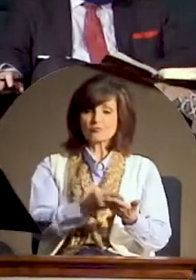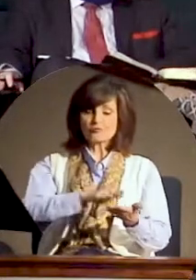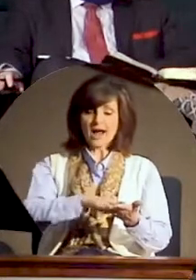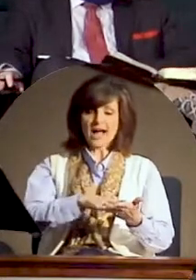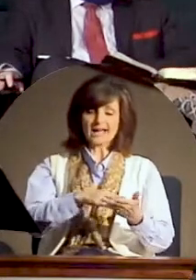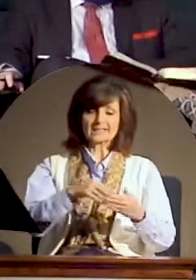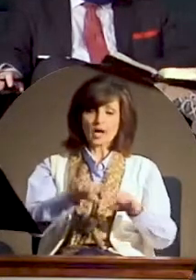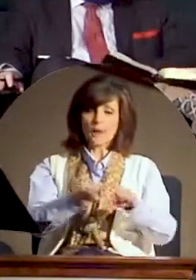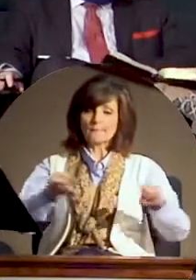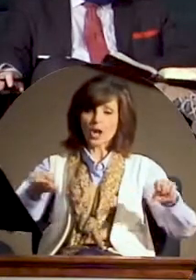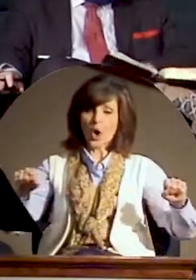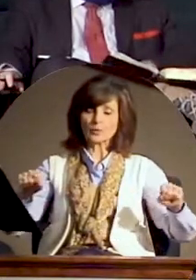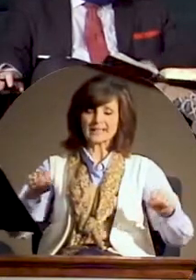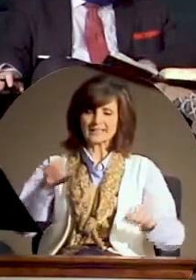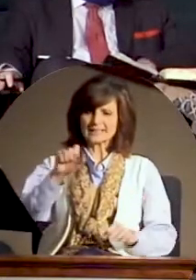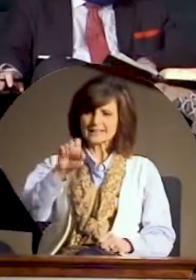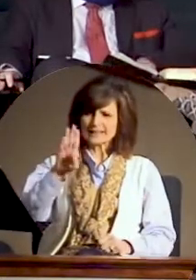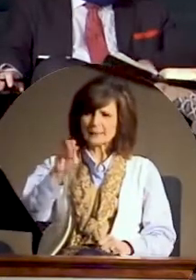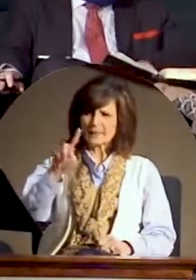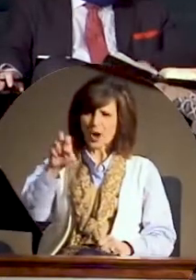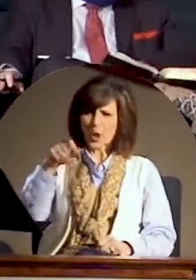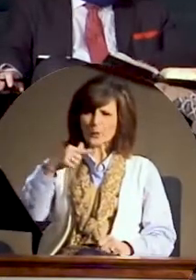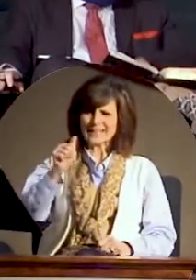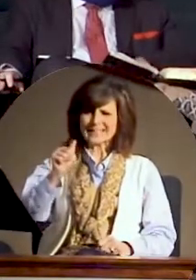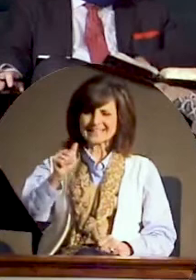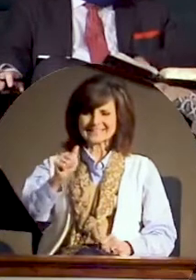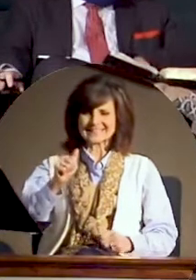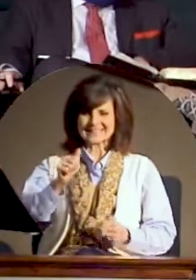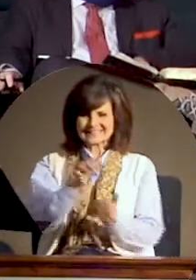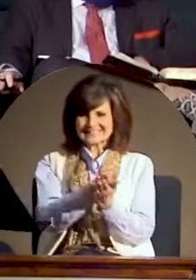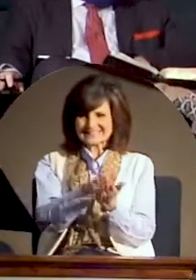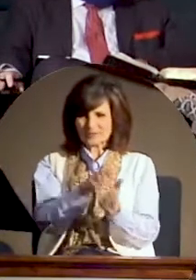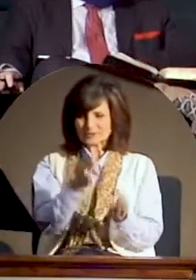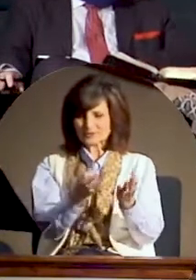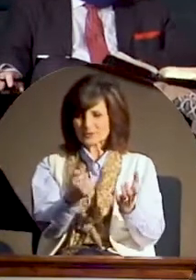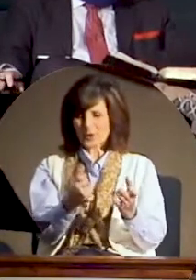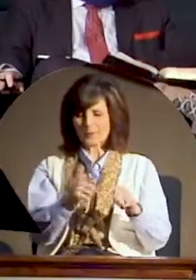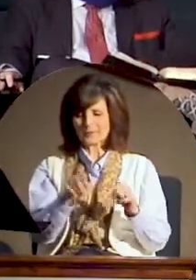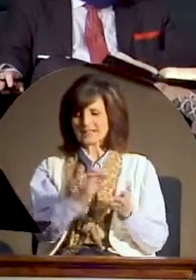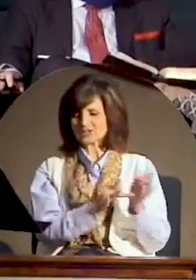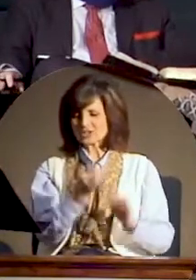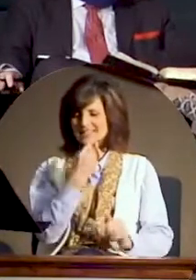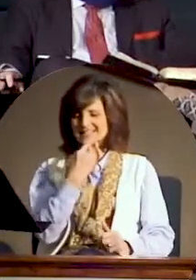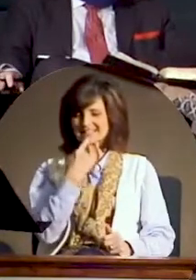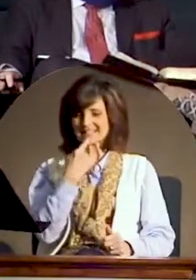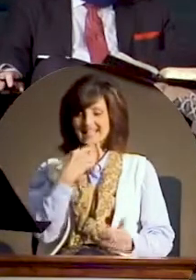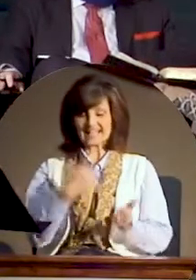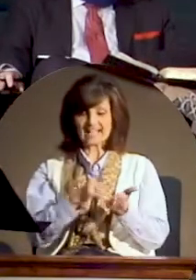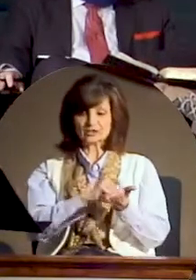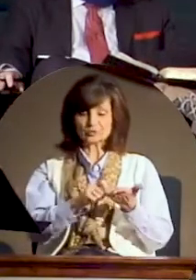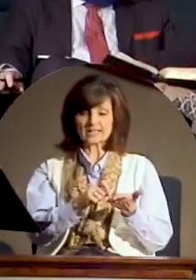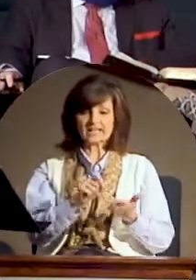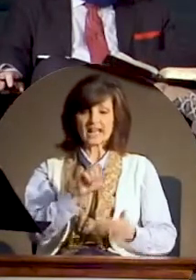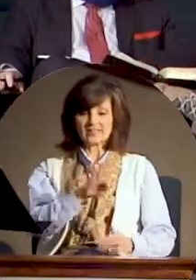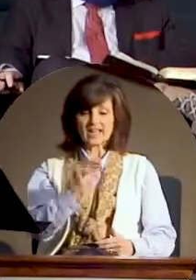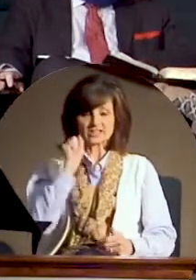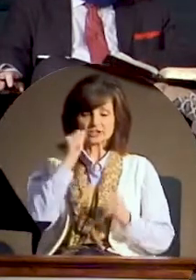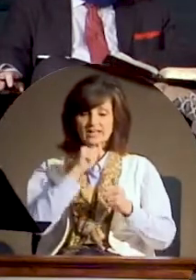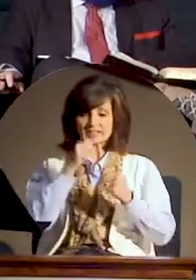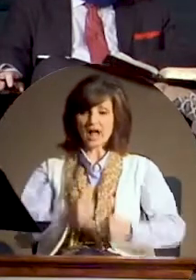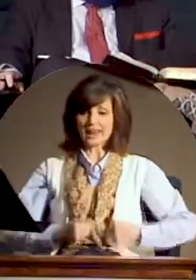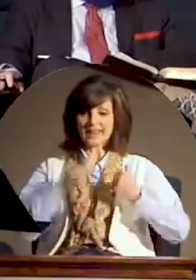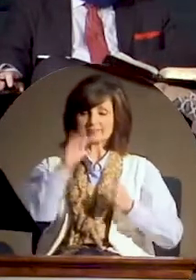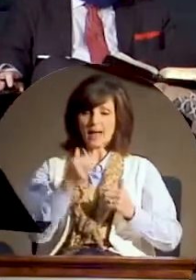in response to the temptation of the devil in verse 4, Jesus said, it is written, thou shalt not live by